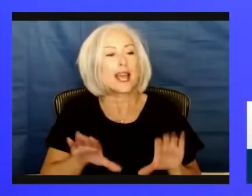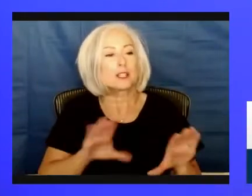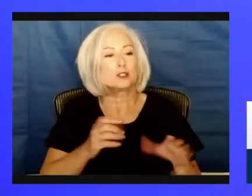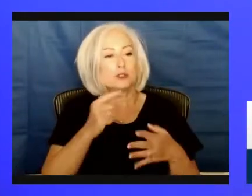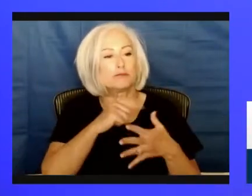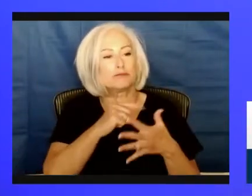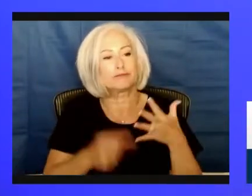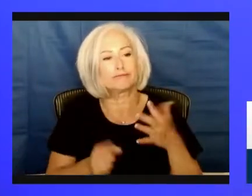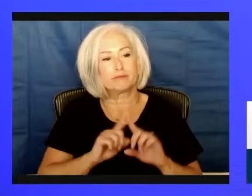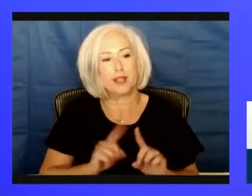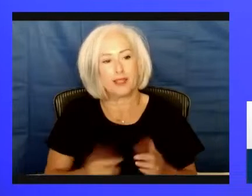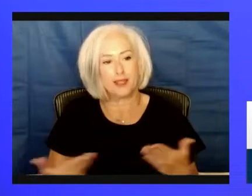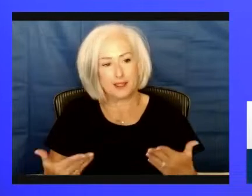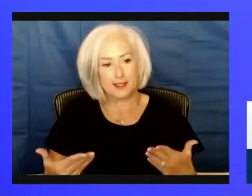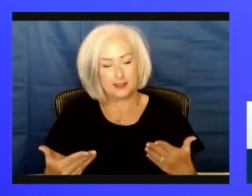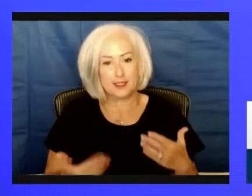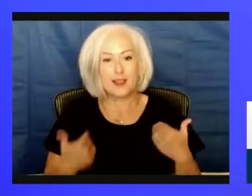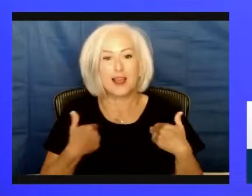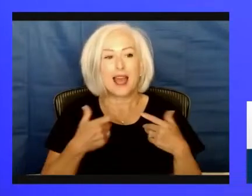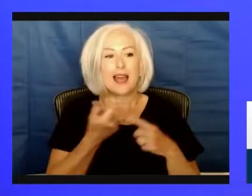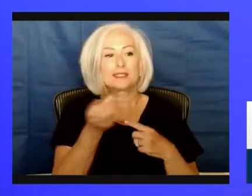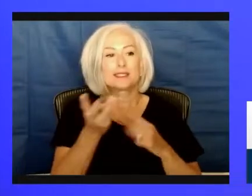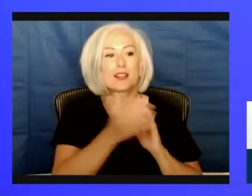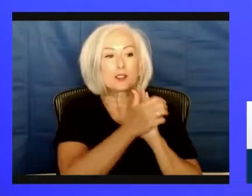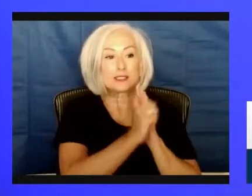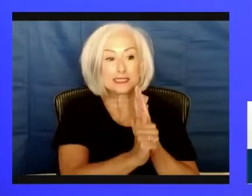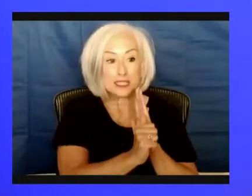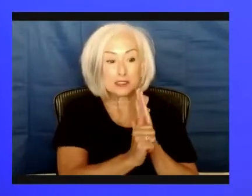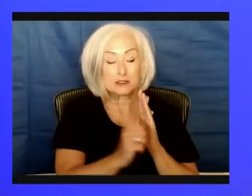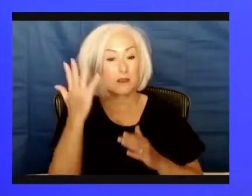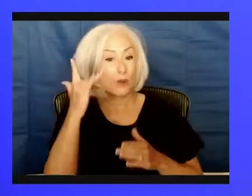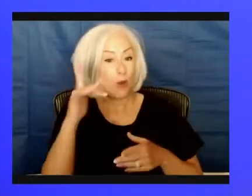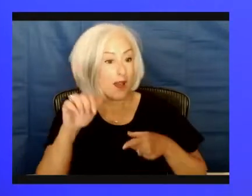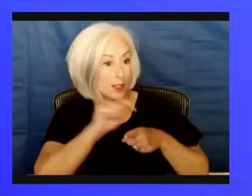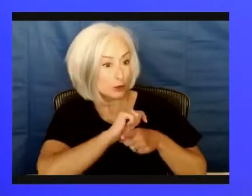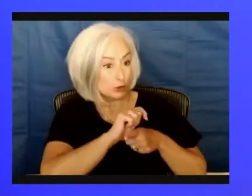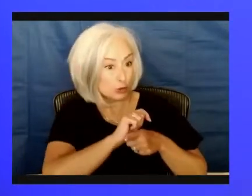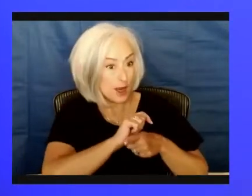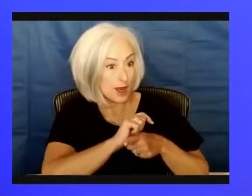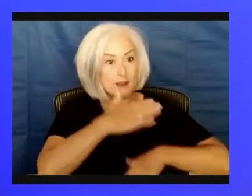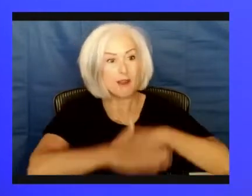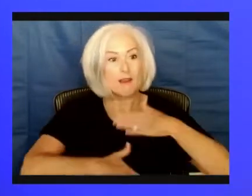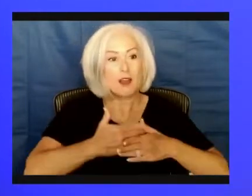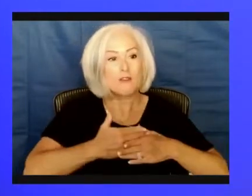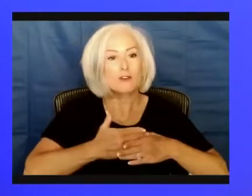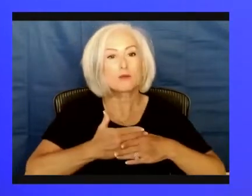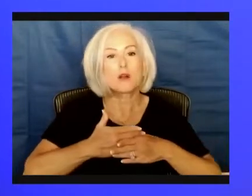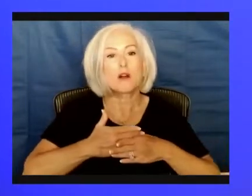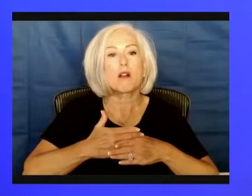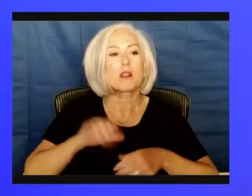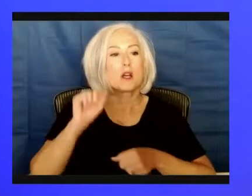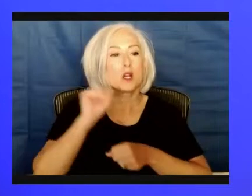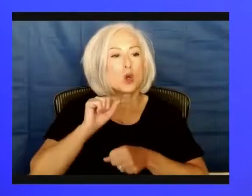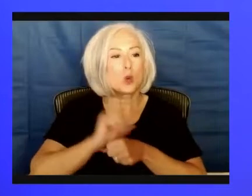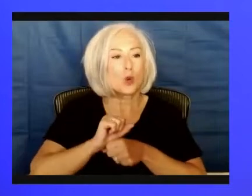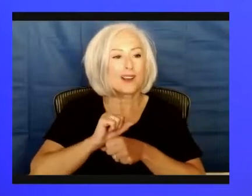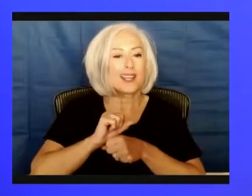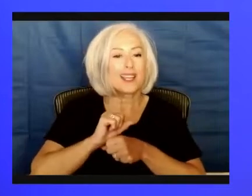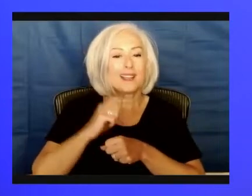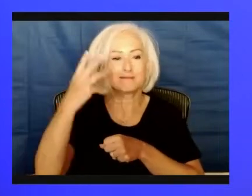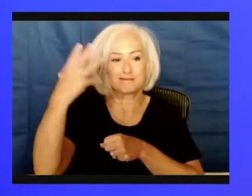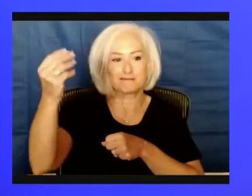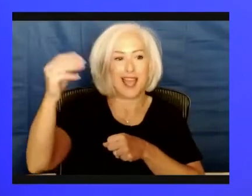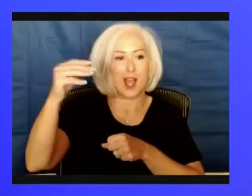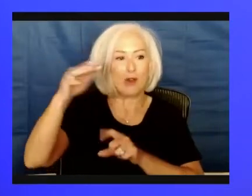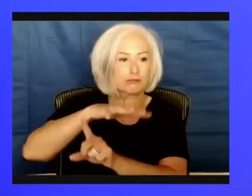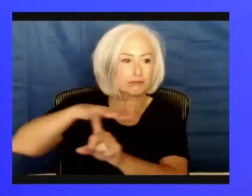skill set in that we are trained and comfortable operating in the field and in that environment to maintain and be